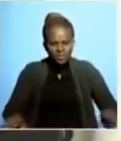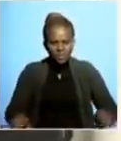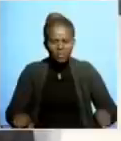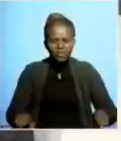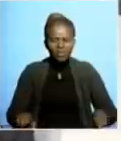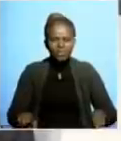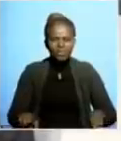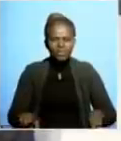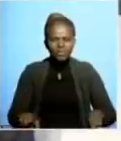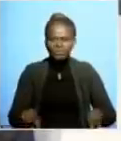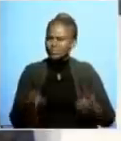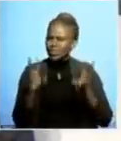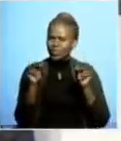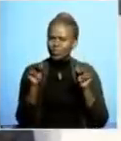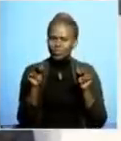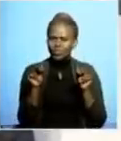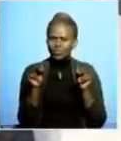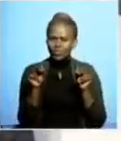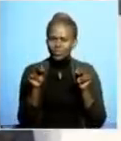No.